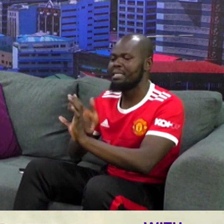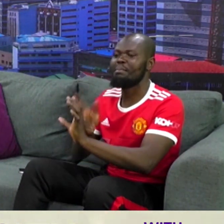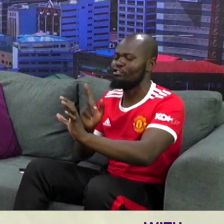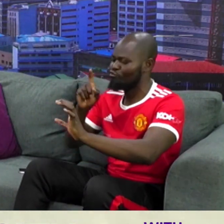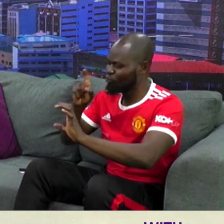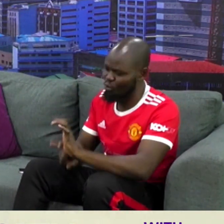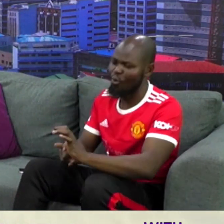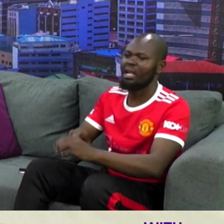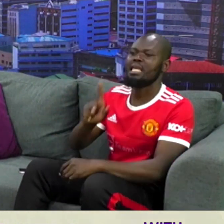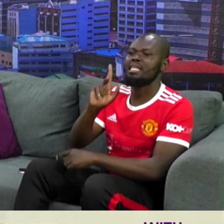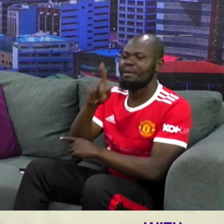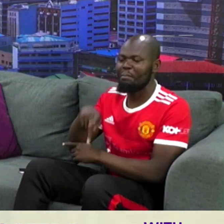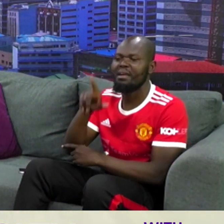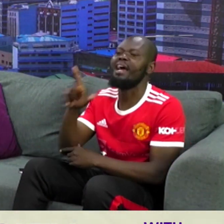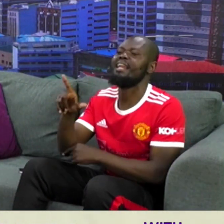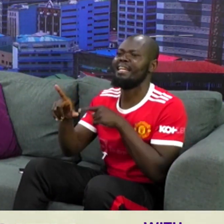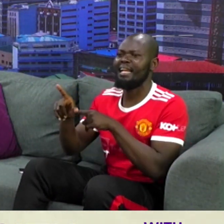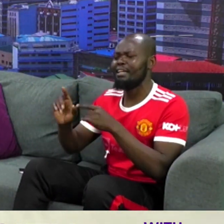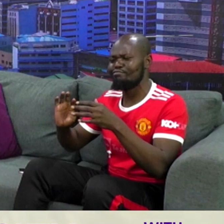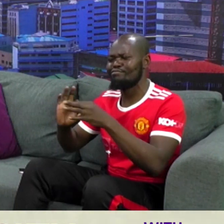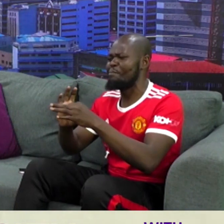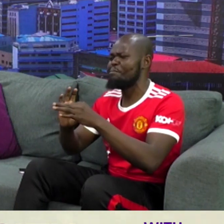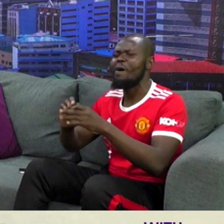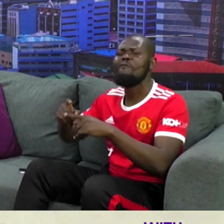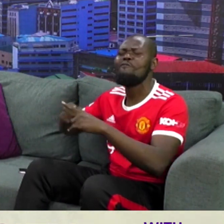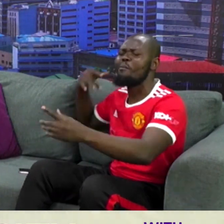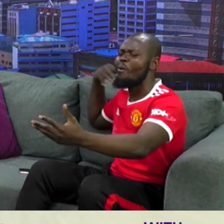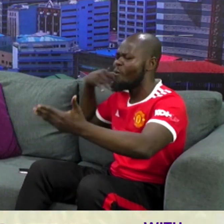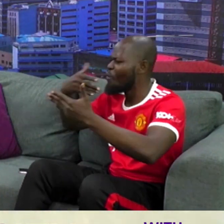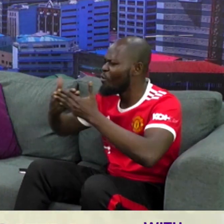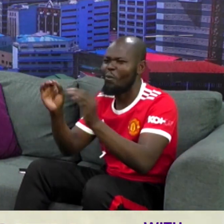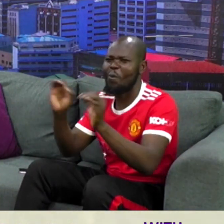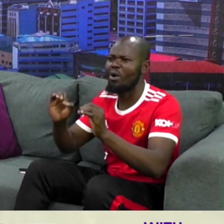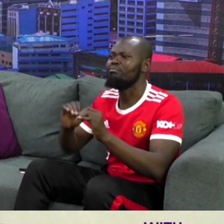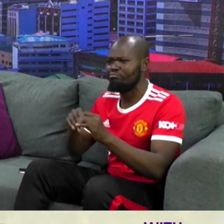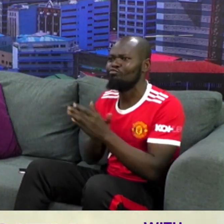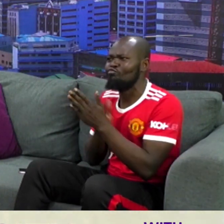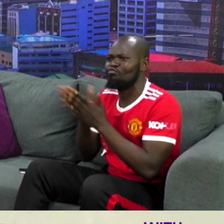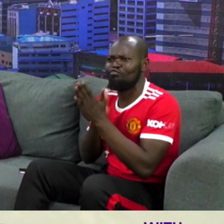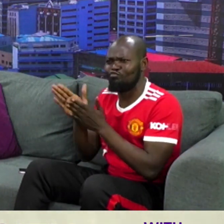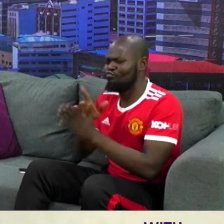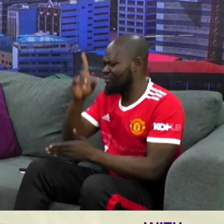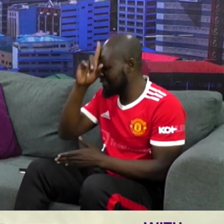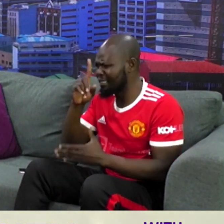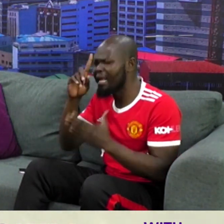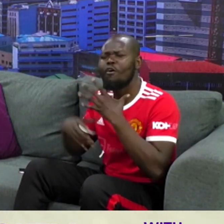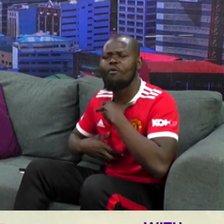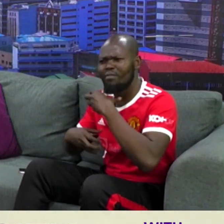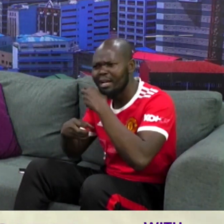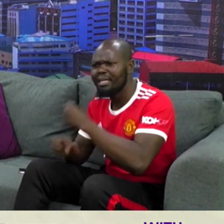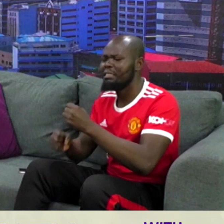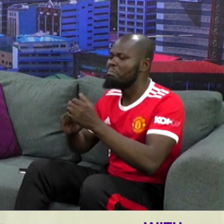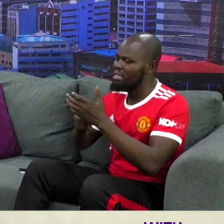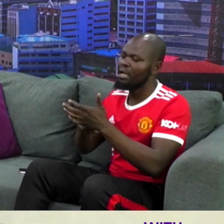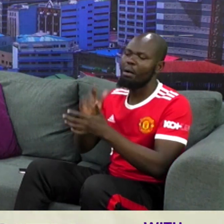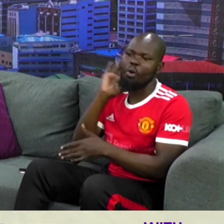And again we have to celebrate Moranga still, because it was just promoted from NSL just recently, and we can see